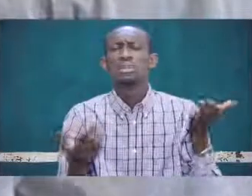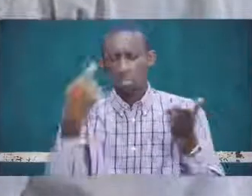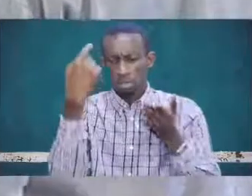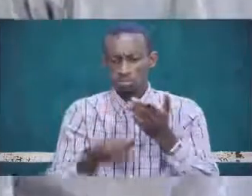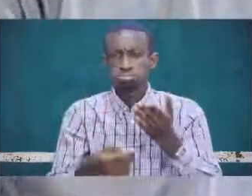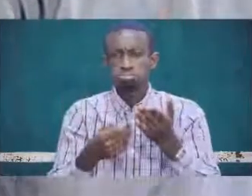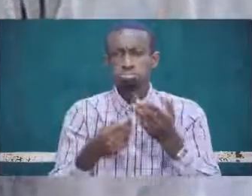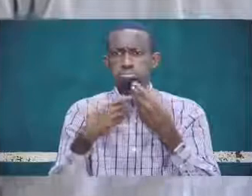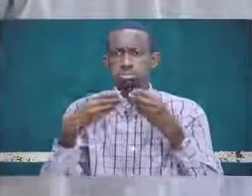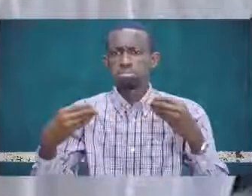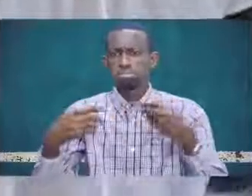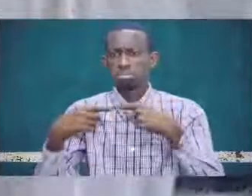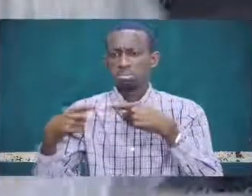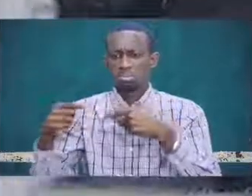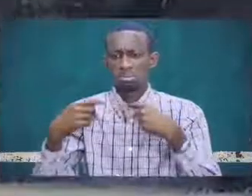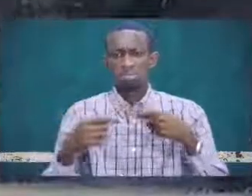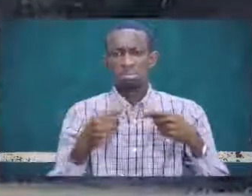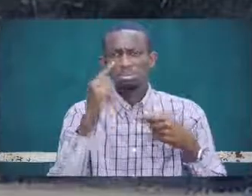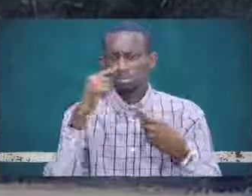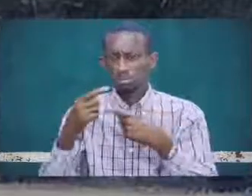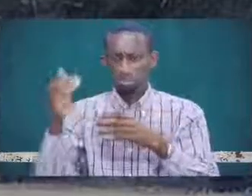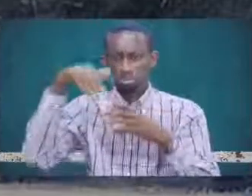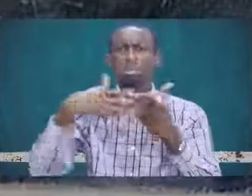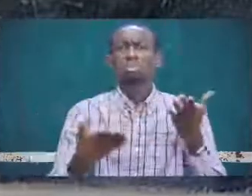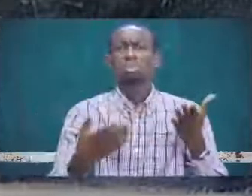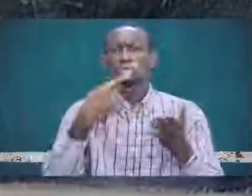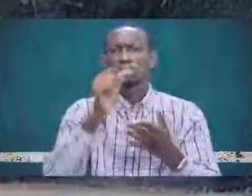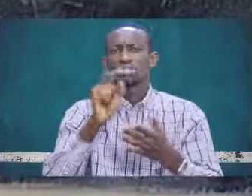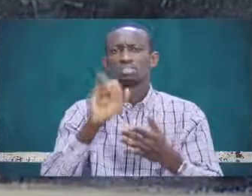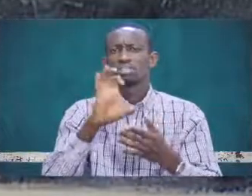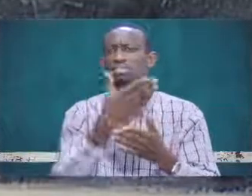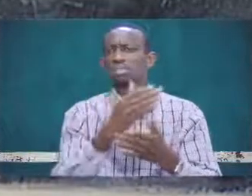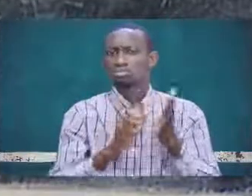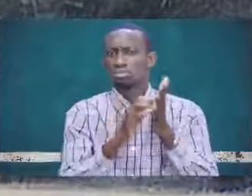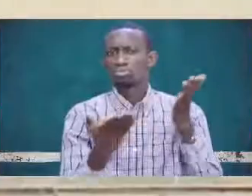major components of gastric juice? I said one is hydrochloric acid.